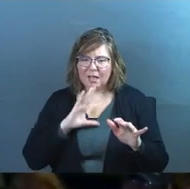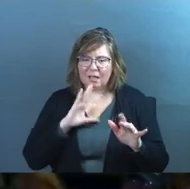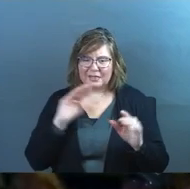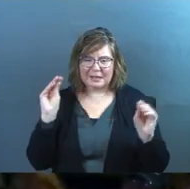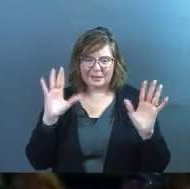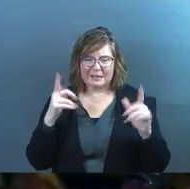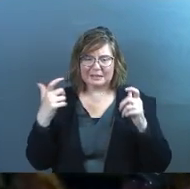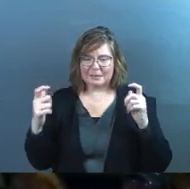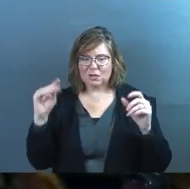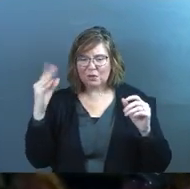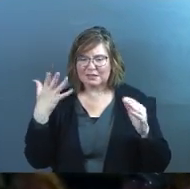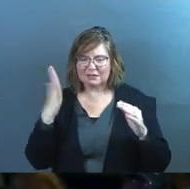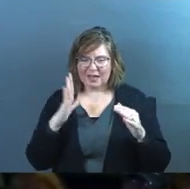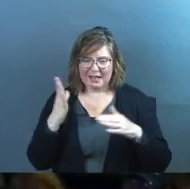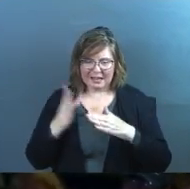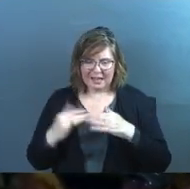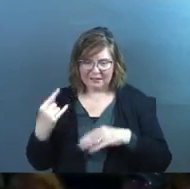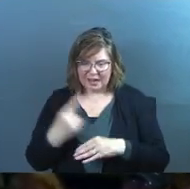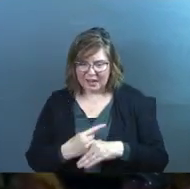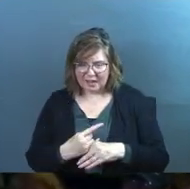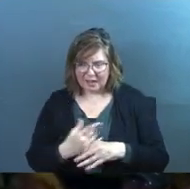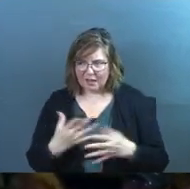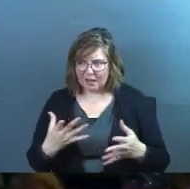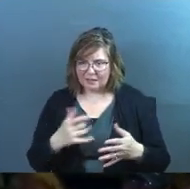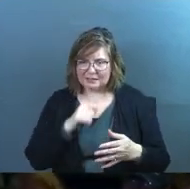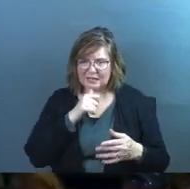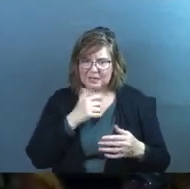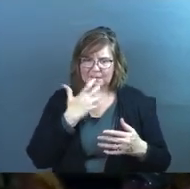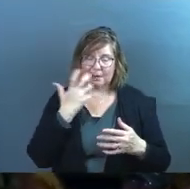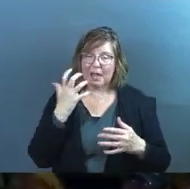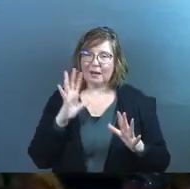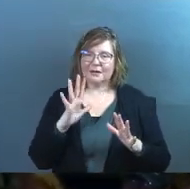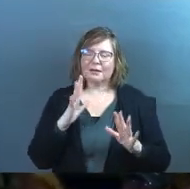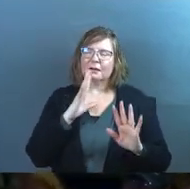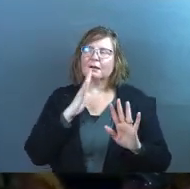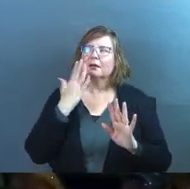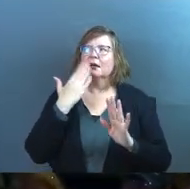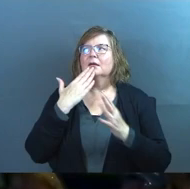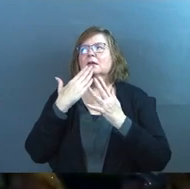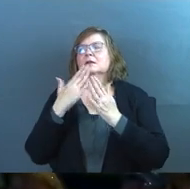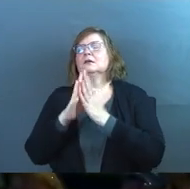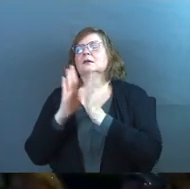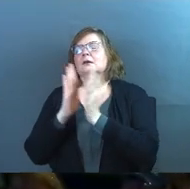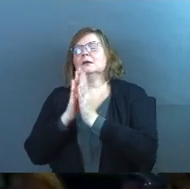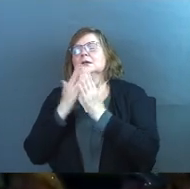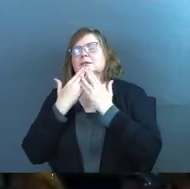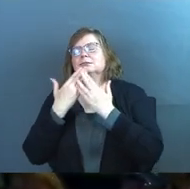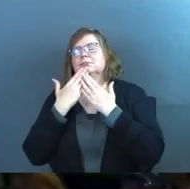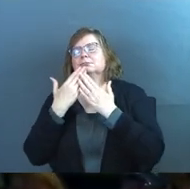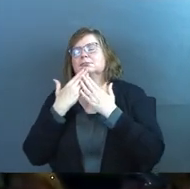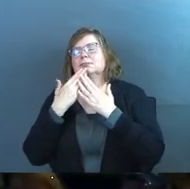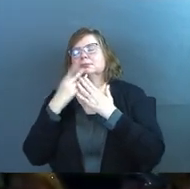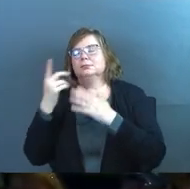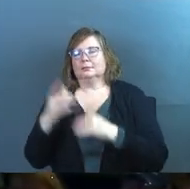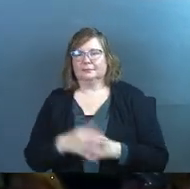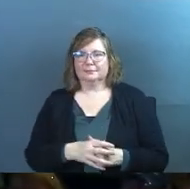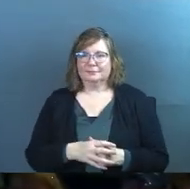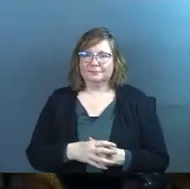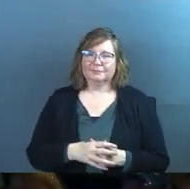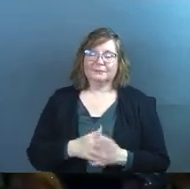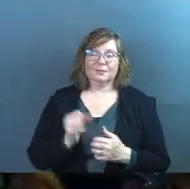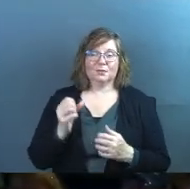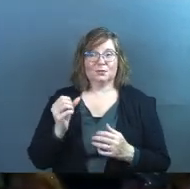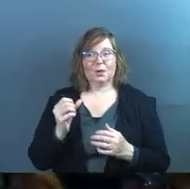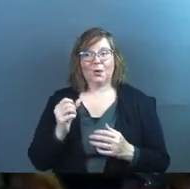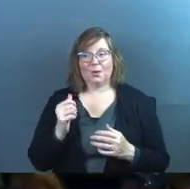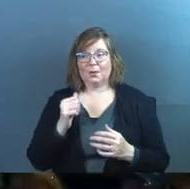the amazing big grace of God at the end of the day? Instead of getting mad about it, we should go, God, praise you that it is